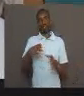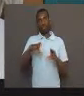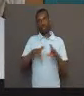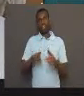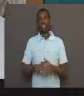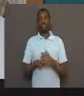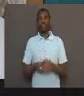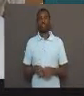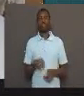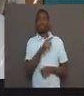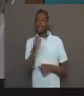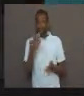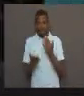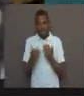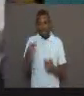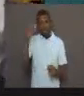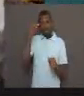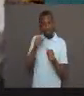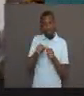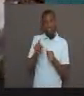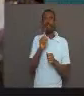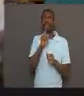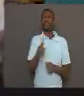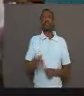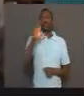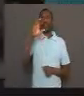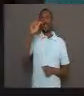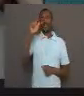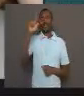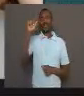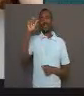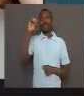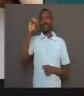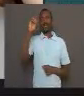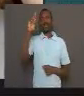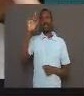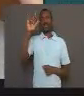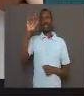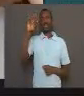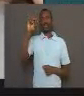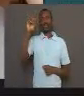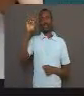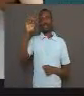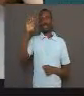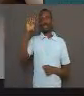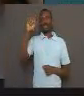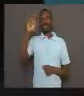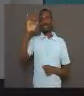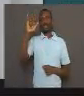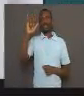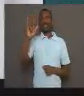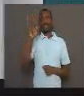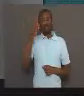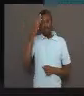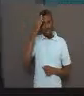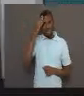You may remember that calorimetry is the study of heat capacity and